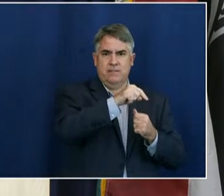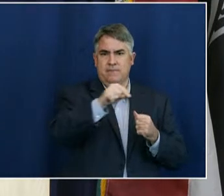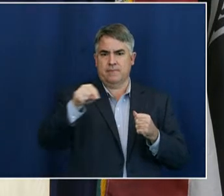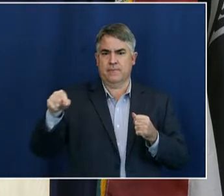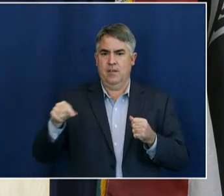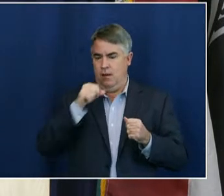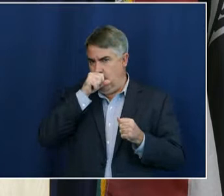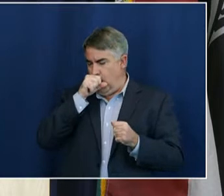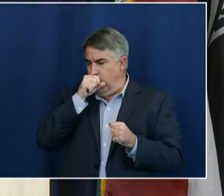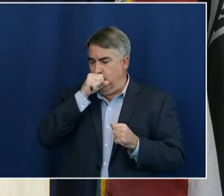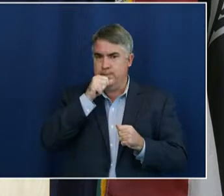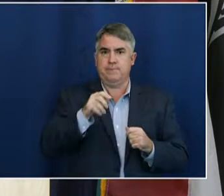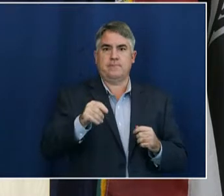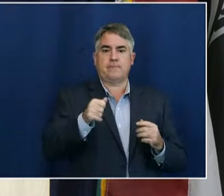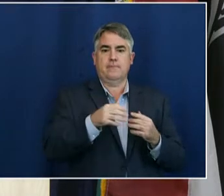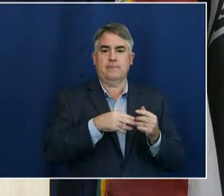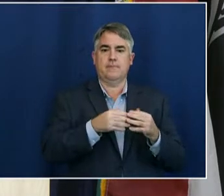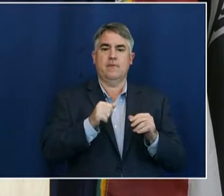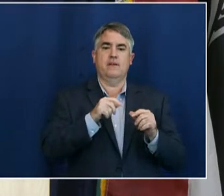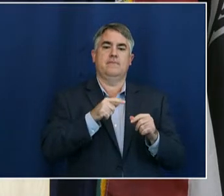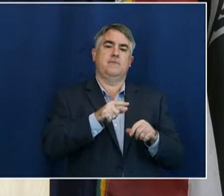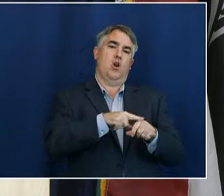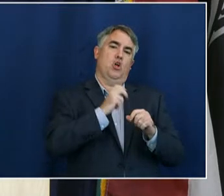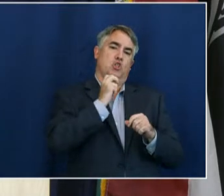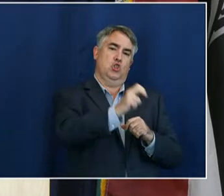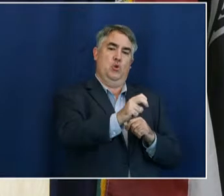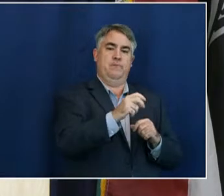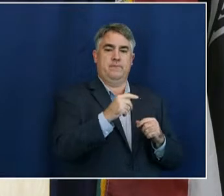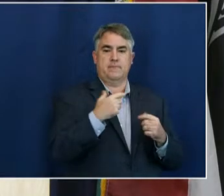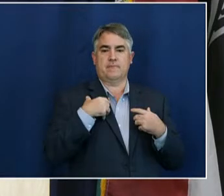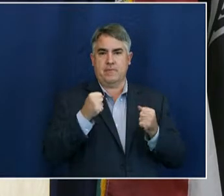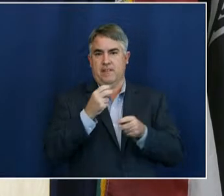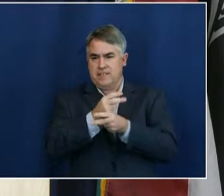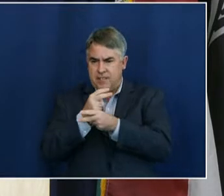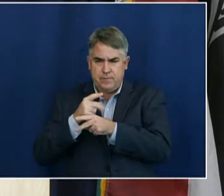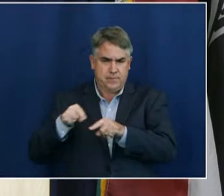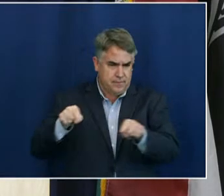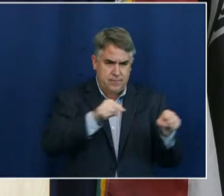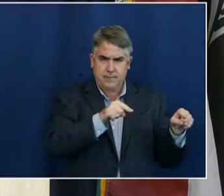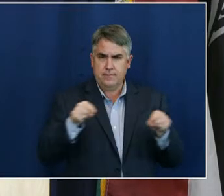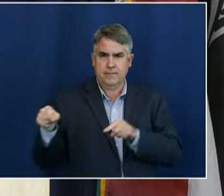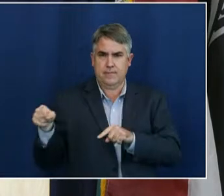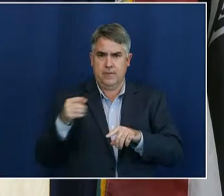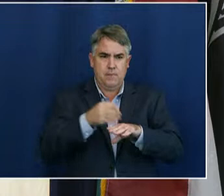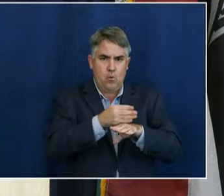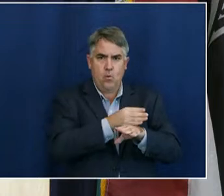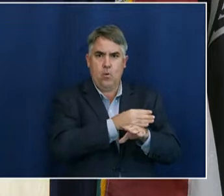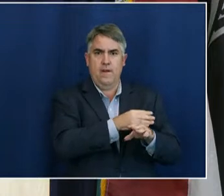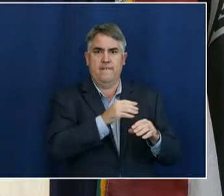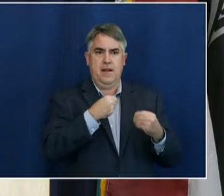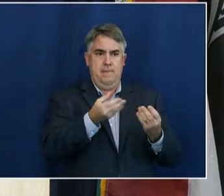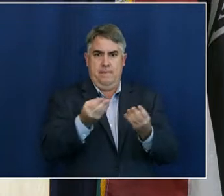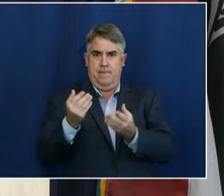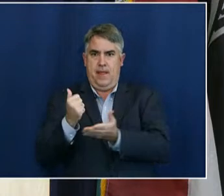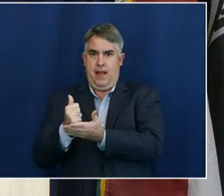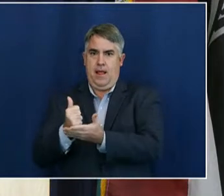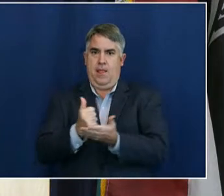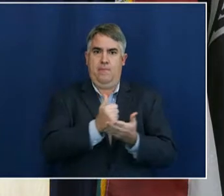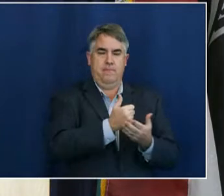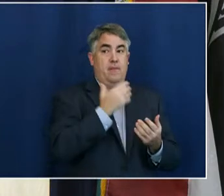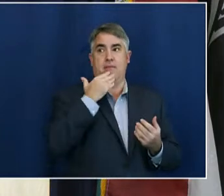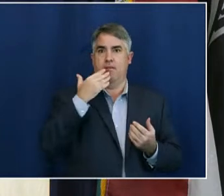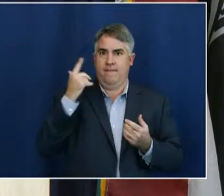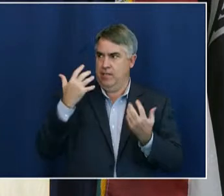number of long-term care facilities we can get to on a regular basis to administer vaccines to those. And so we are very grateful for them. With that,